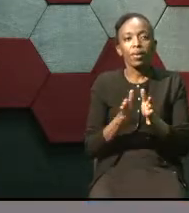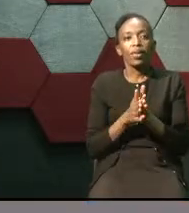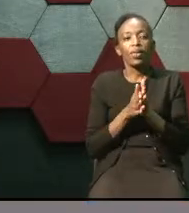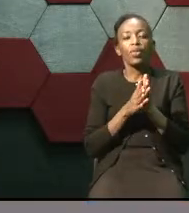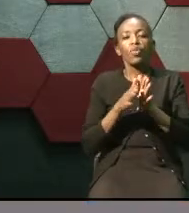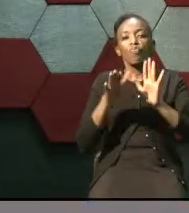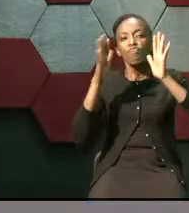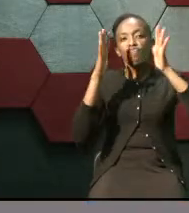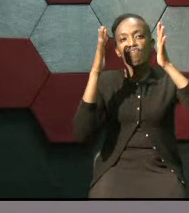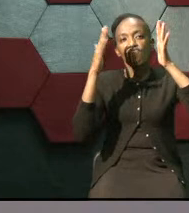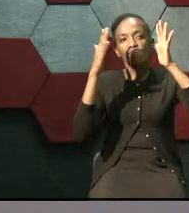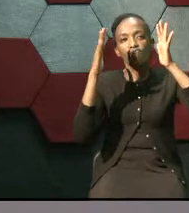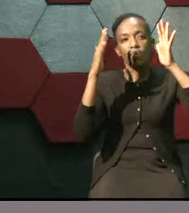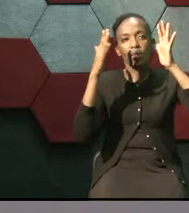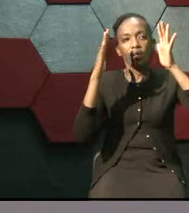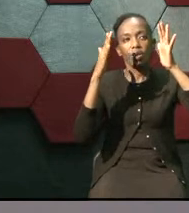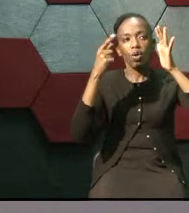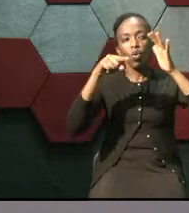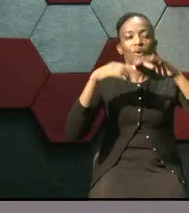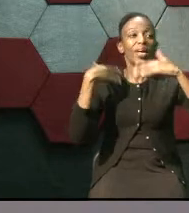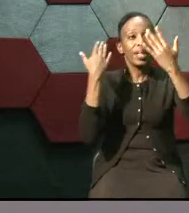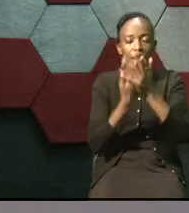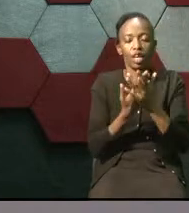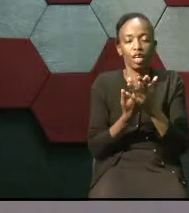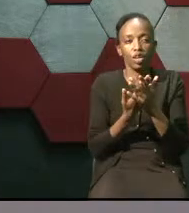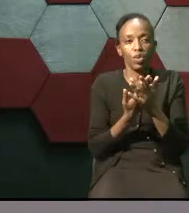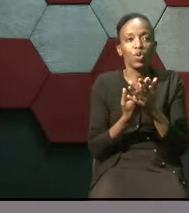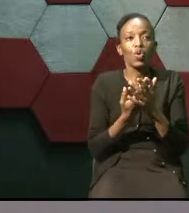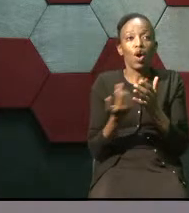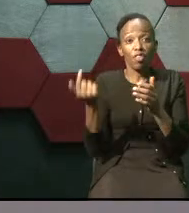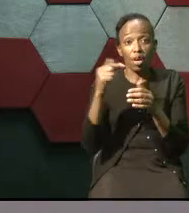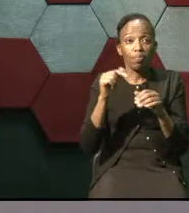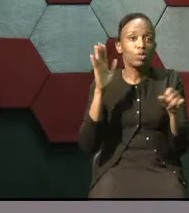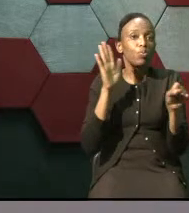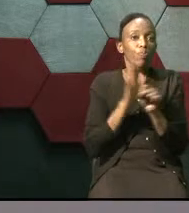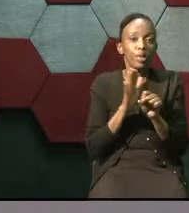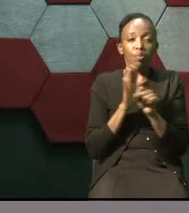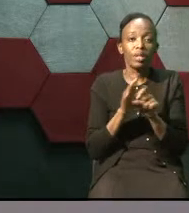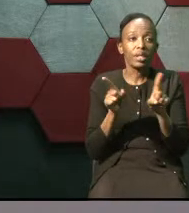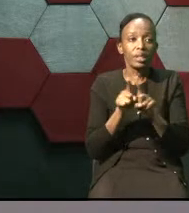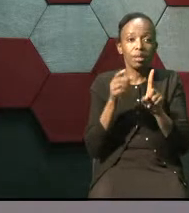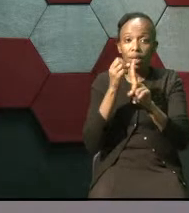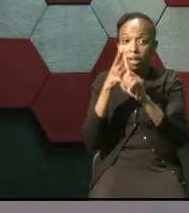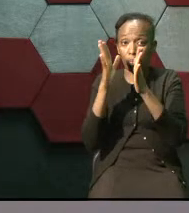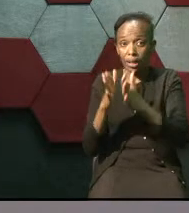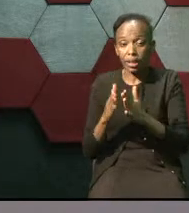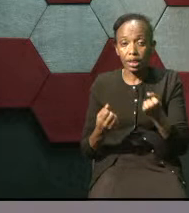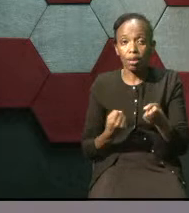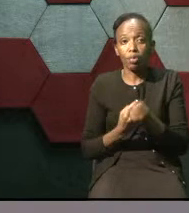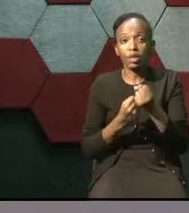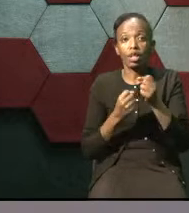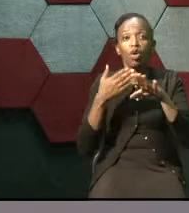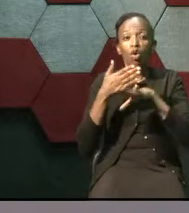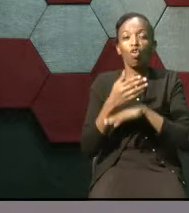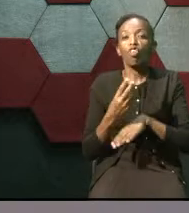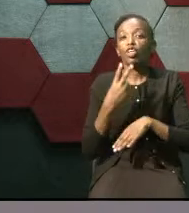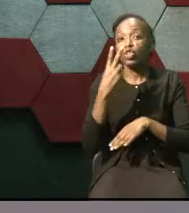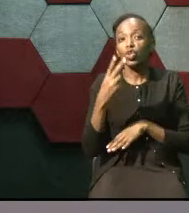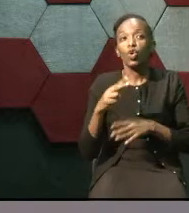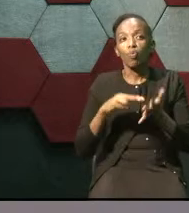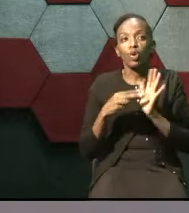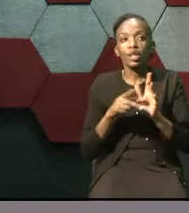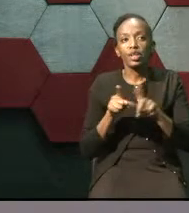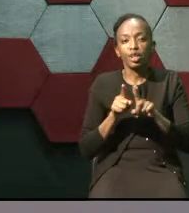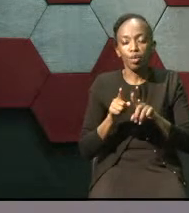Hilary, brother man. We appreciate you. We know you've attended so many outreaches, even as a mentor, supported over 2 projects. You've